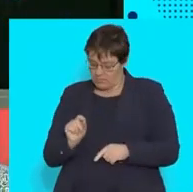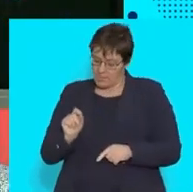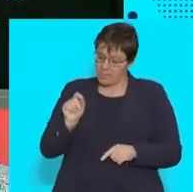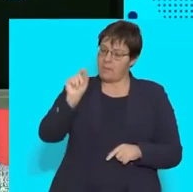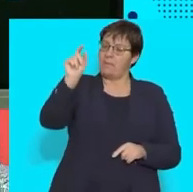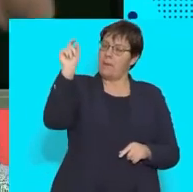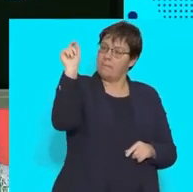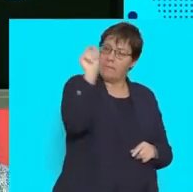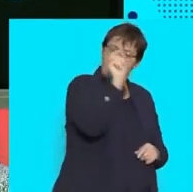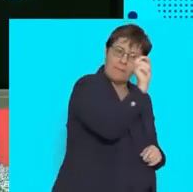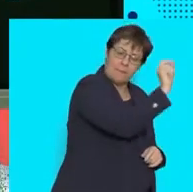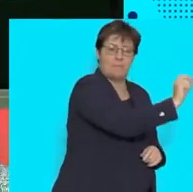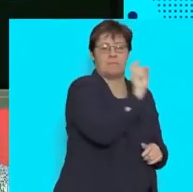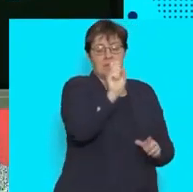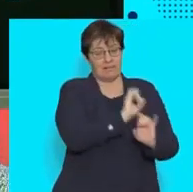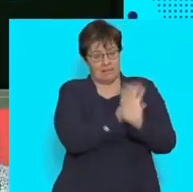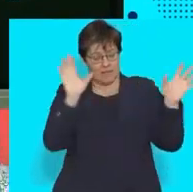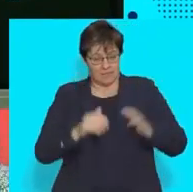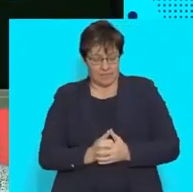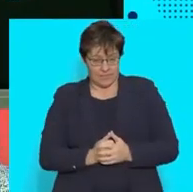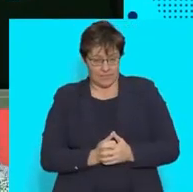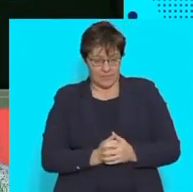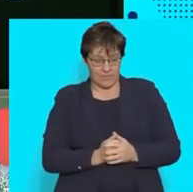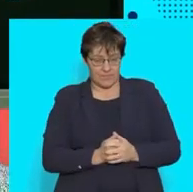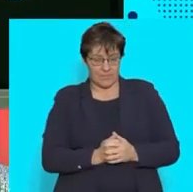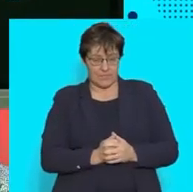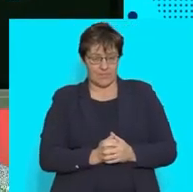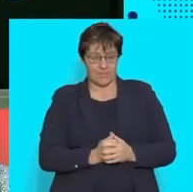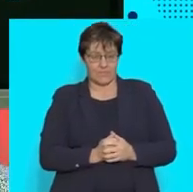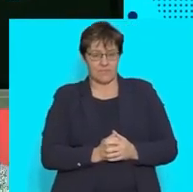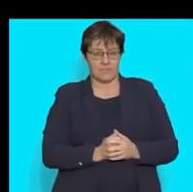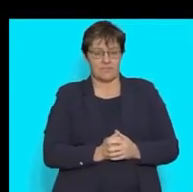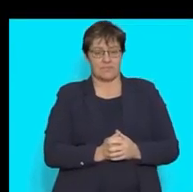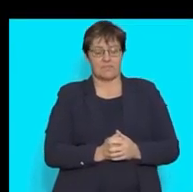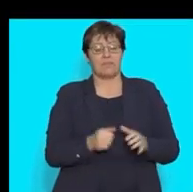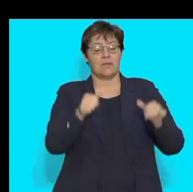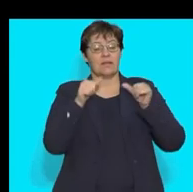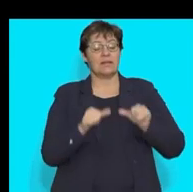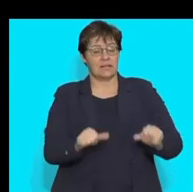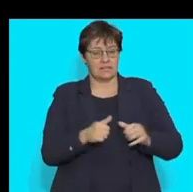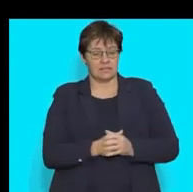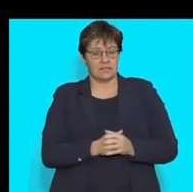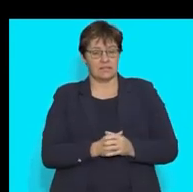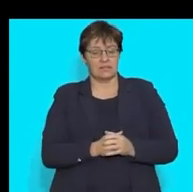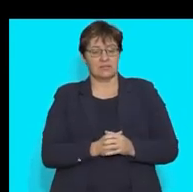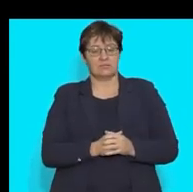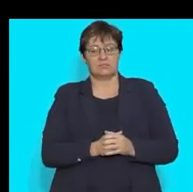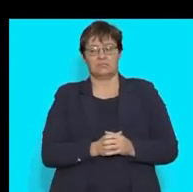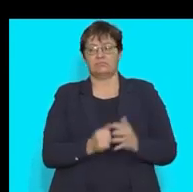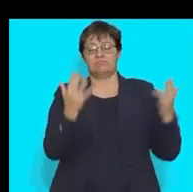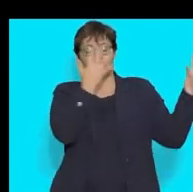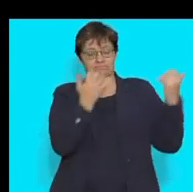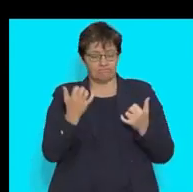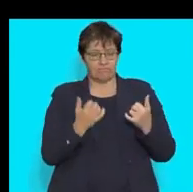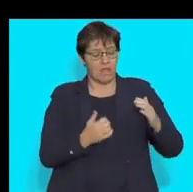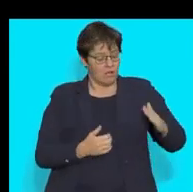with dotted lines across the graph like I've done there. The next thing that we often have to do is the calculation of